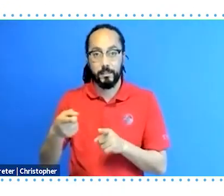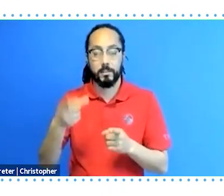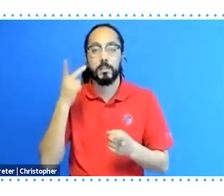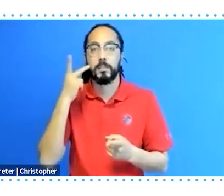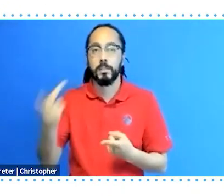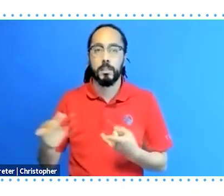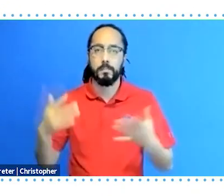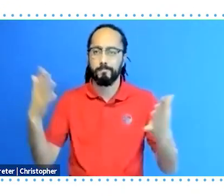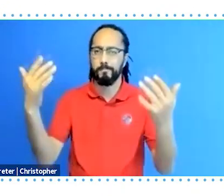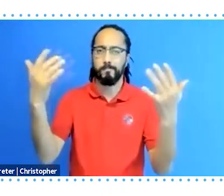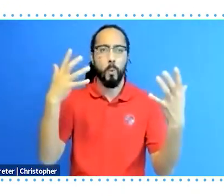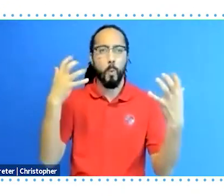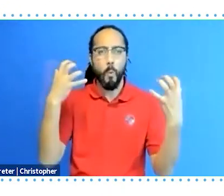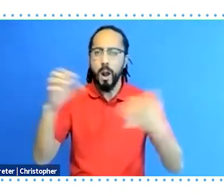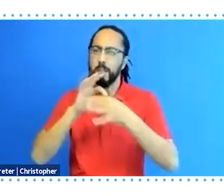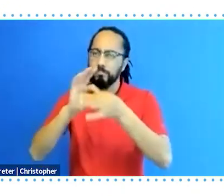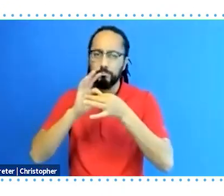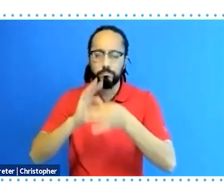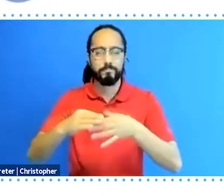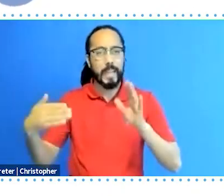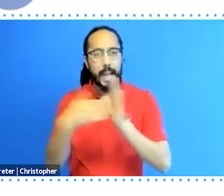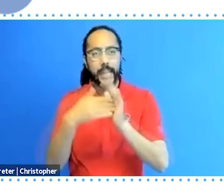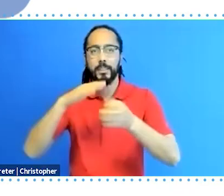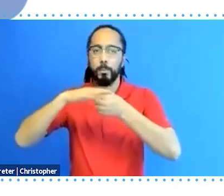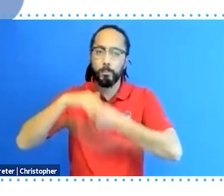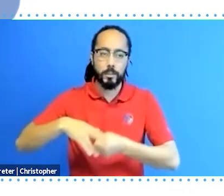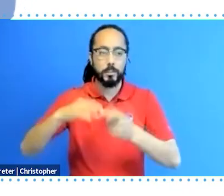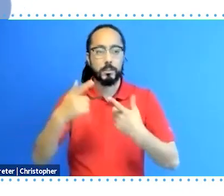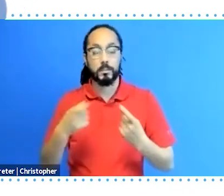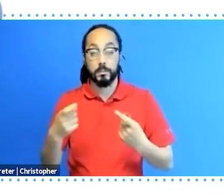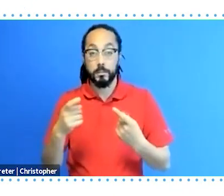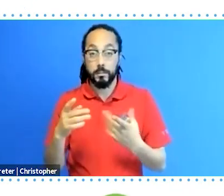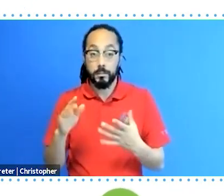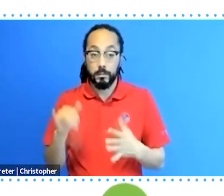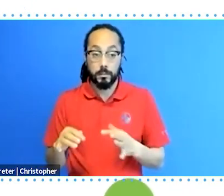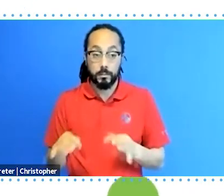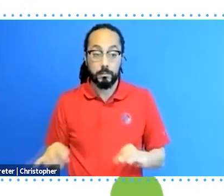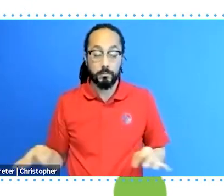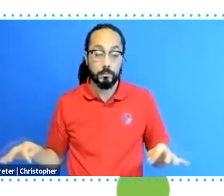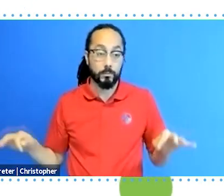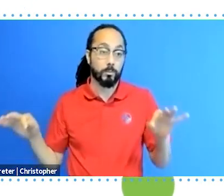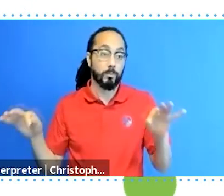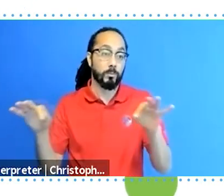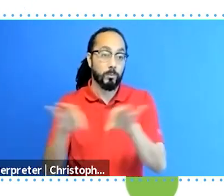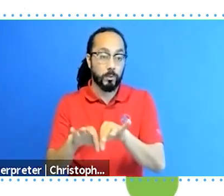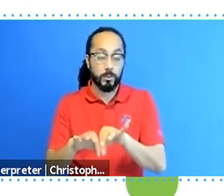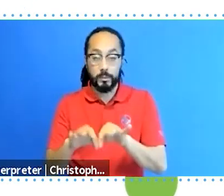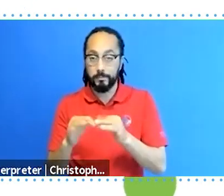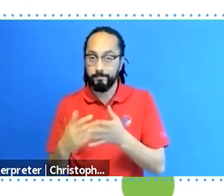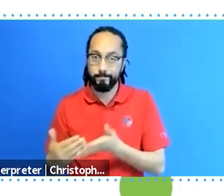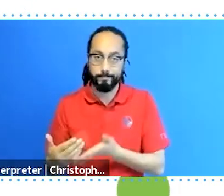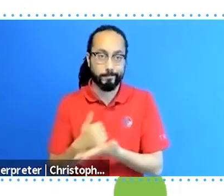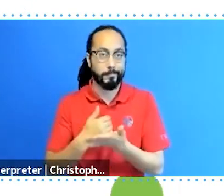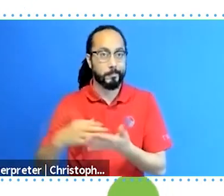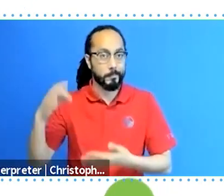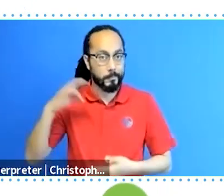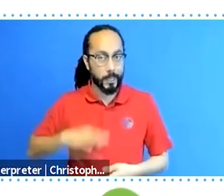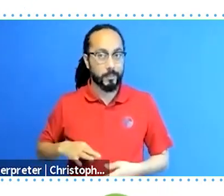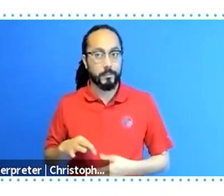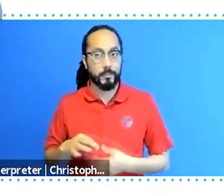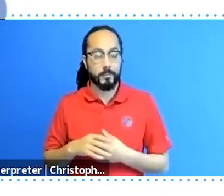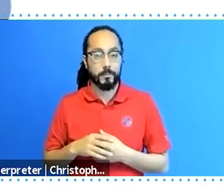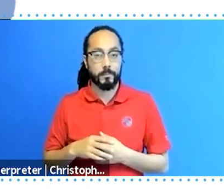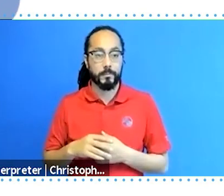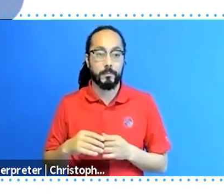all kinds of anti-oppression, and those are really important. There have been really important gains. As